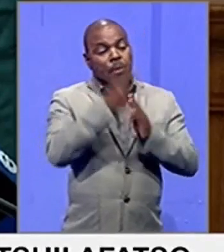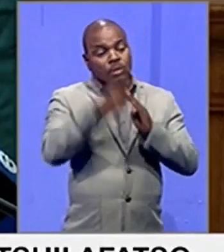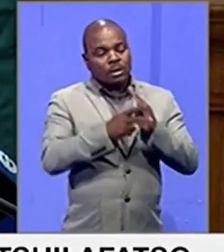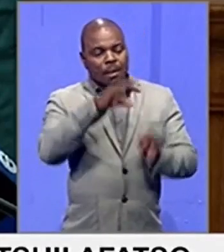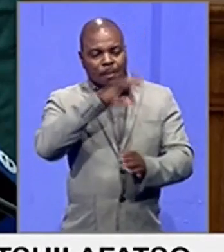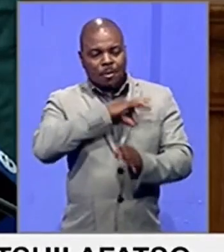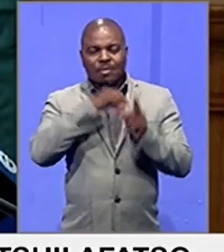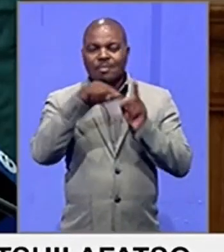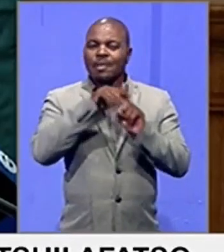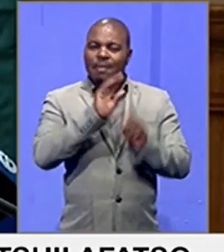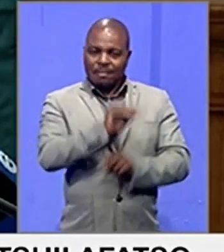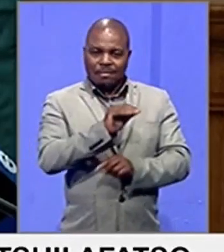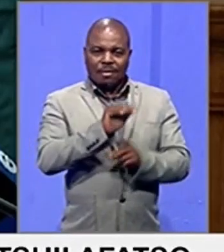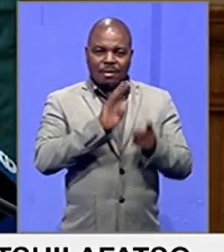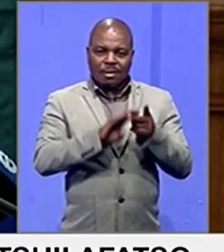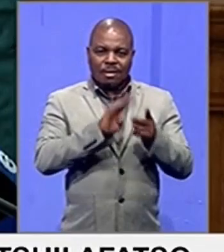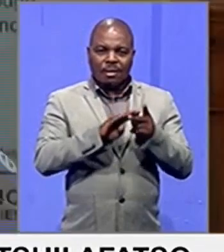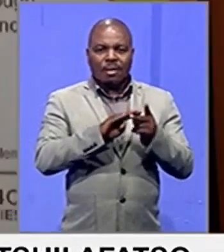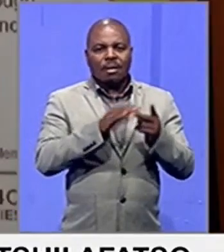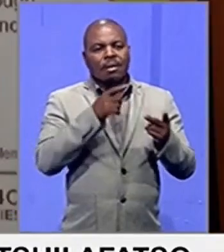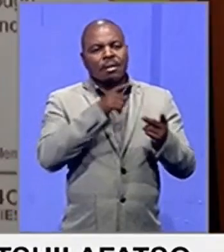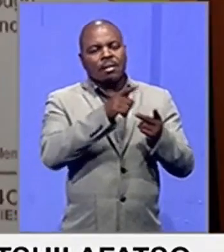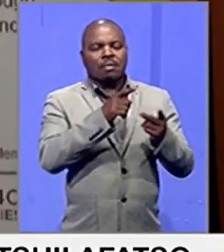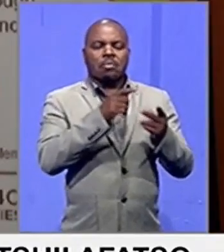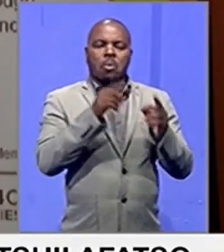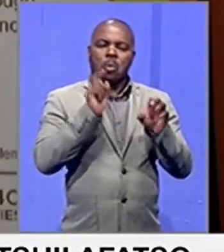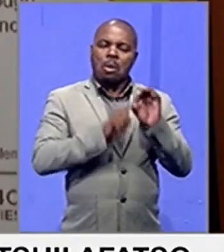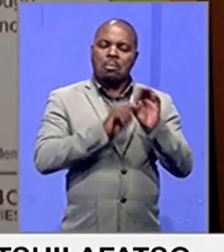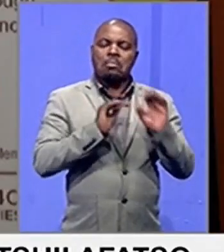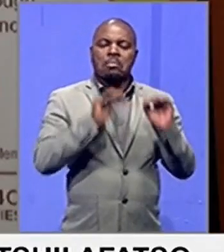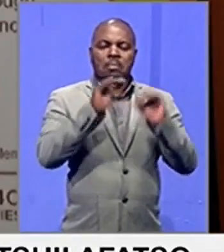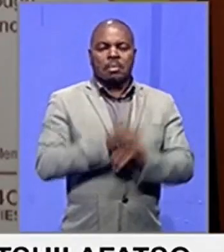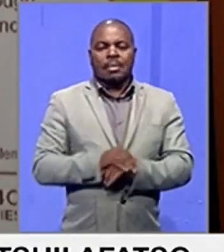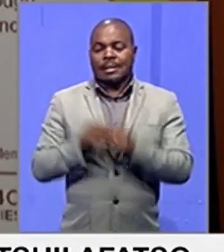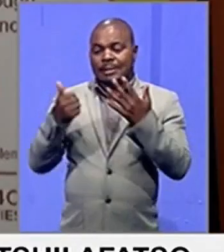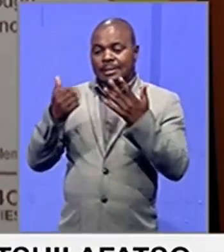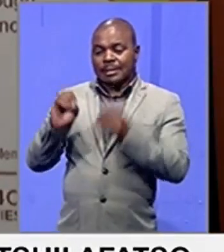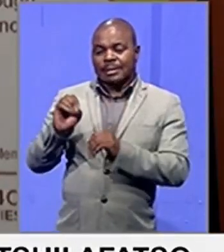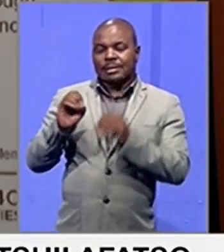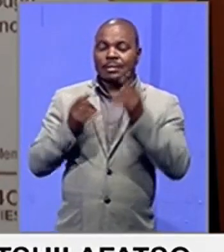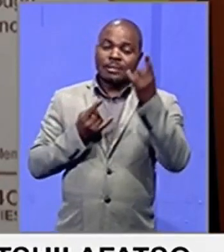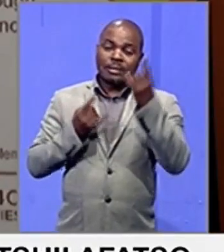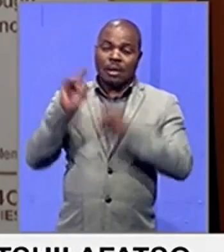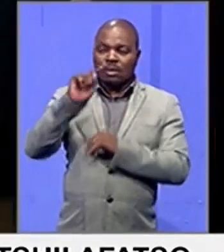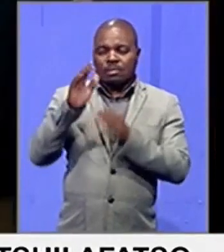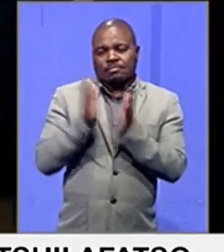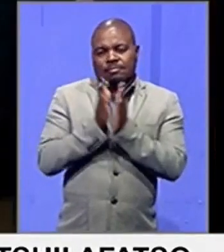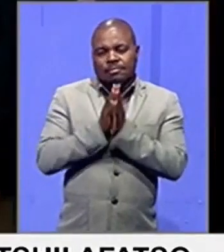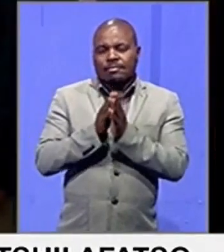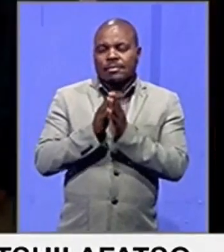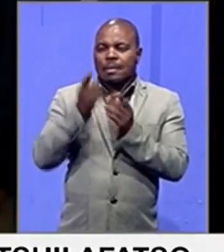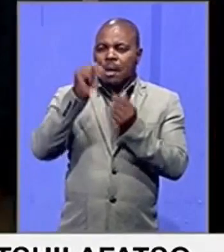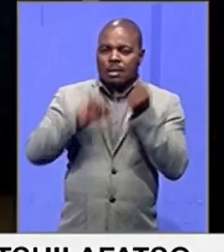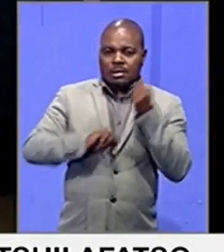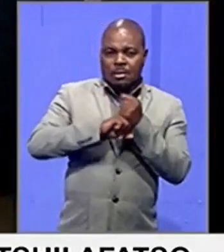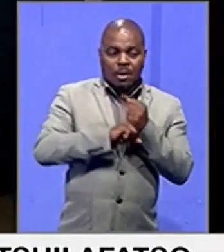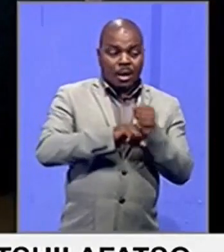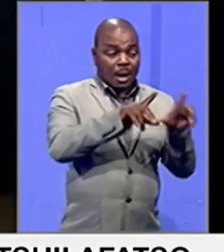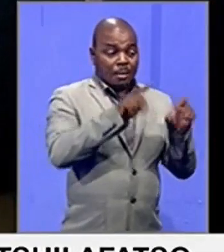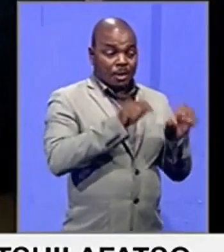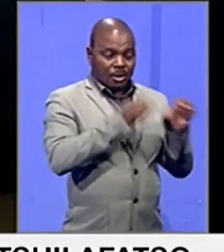benefits in terms of better water and air quality. Ho ditoropo tse feta 60 tse ne di kopile tshehetso ya tjhelete. Cape Town ke nngwe ya